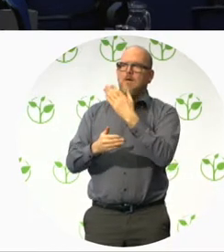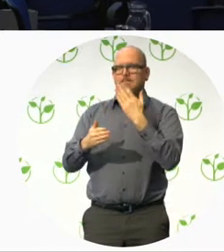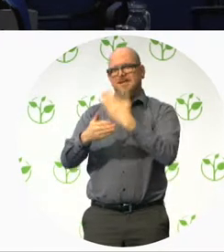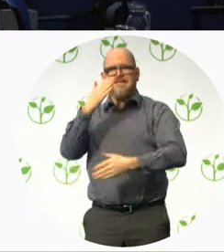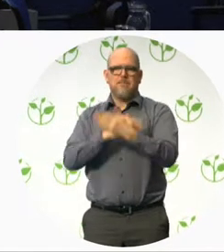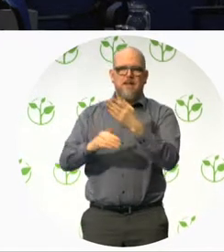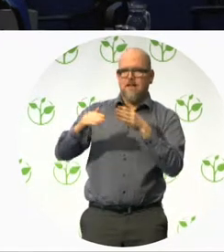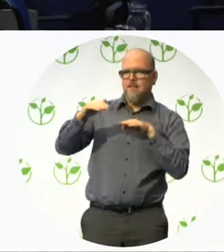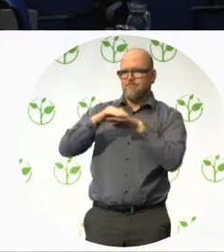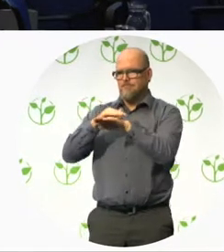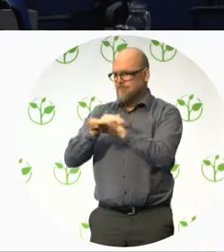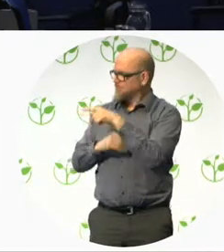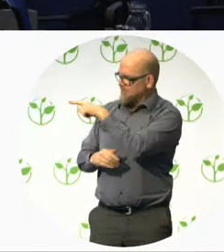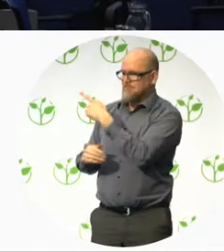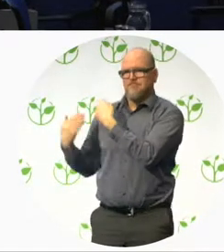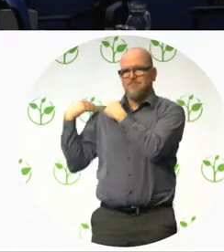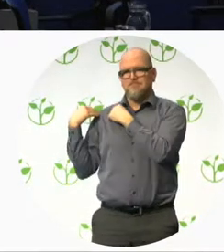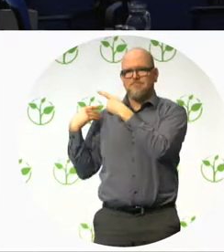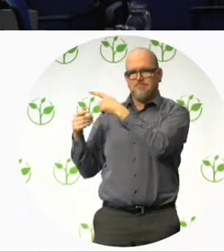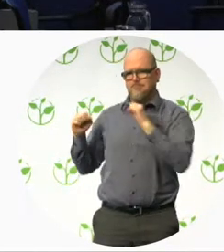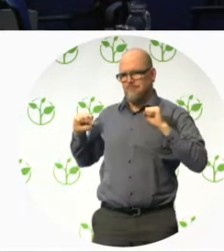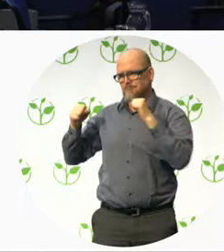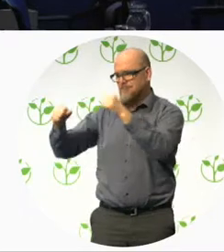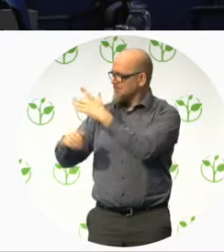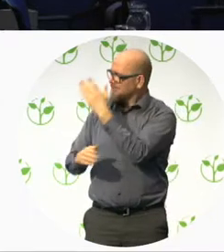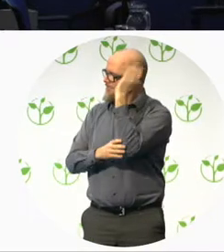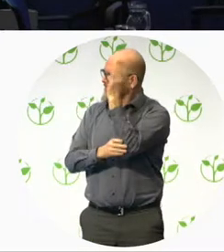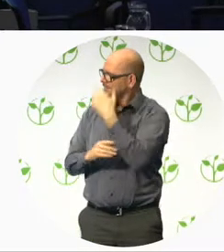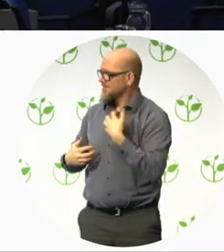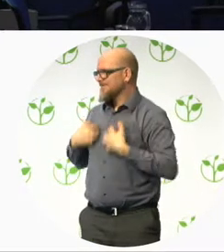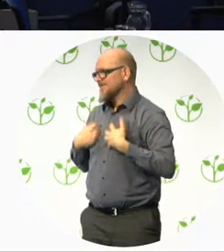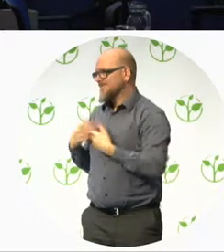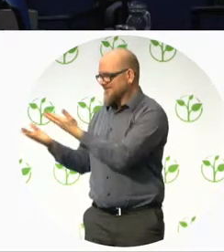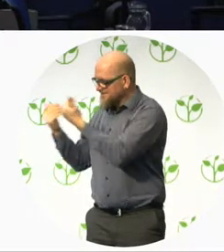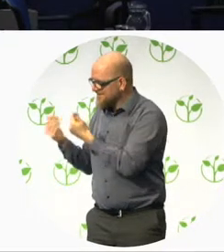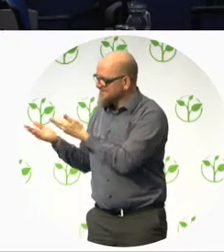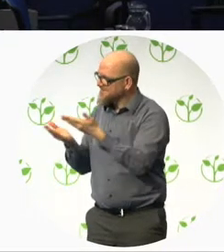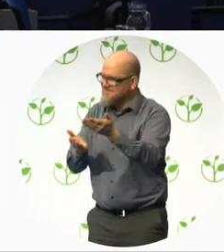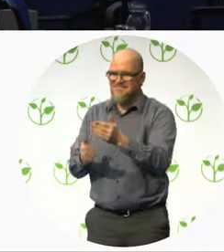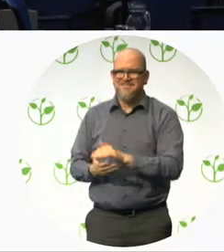his presentation, and I give him the word.